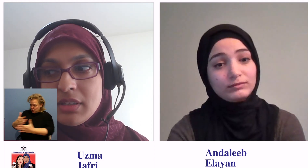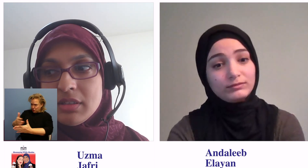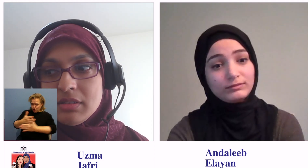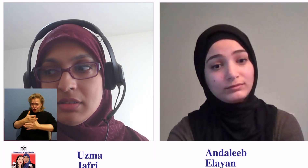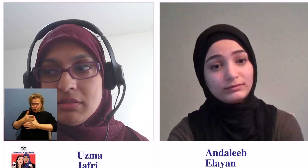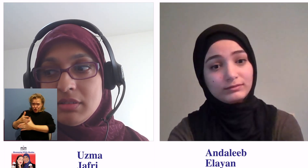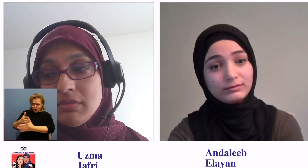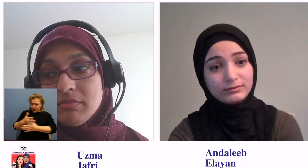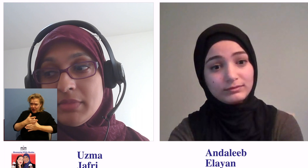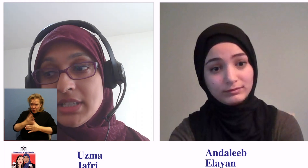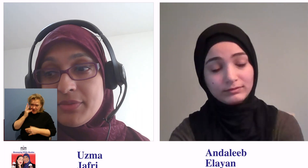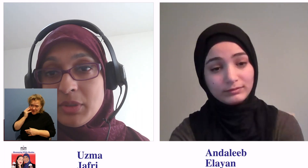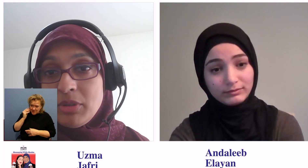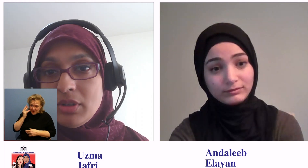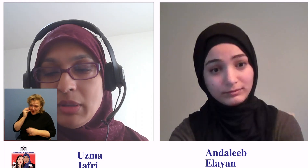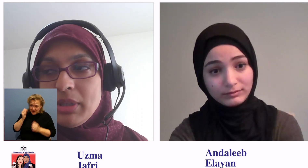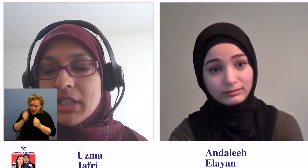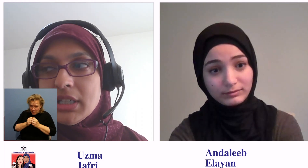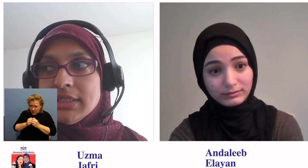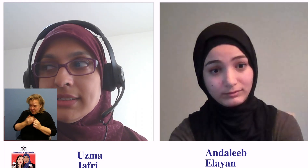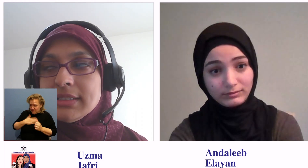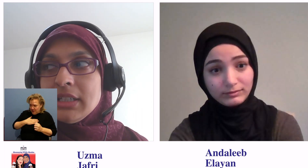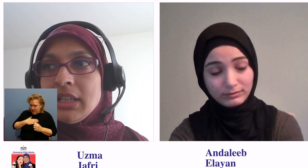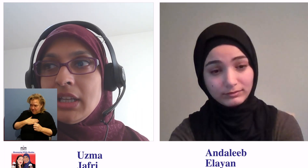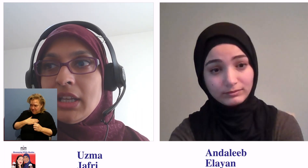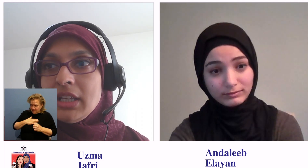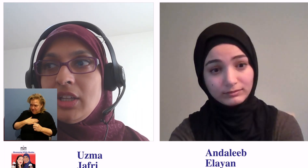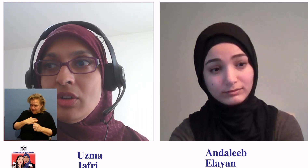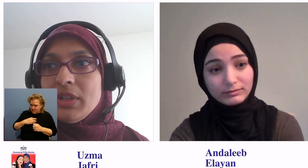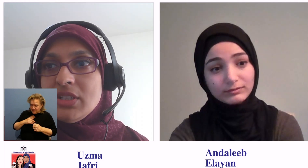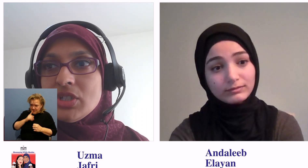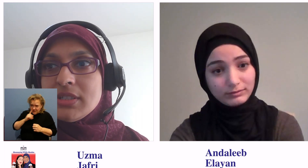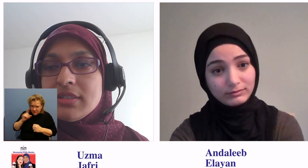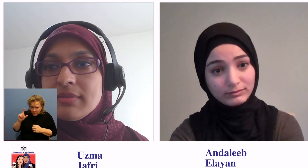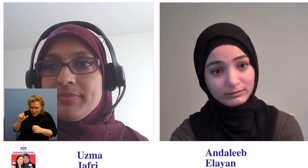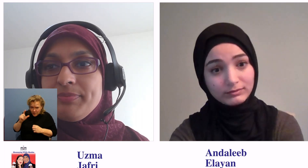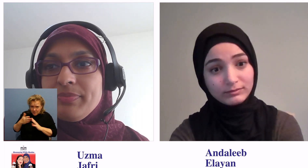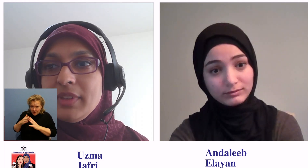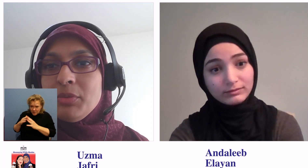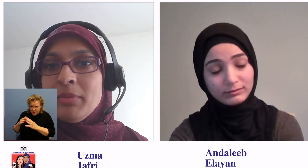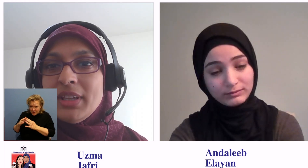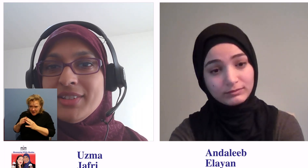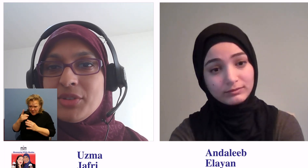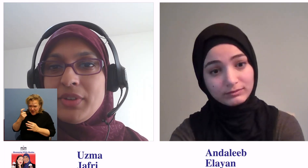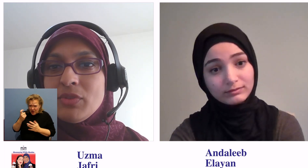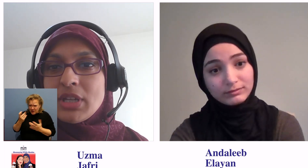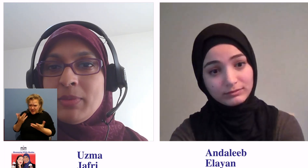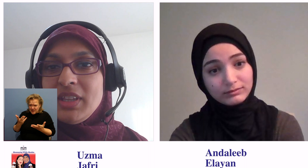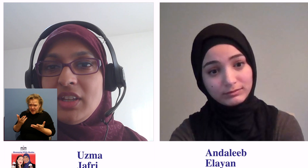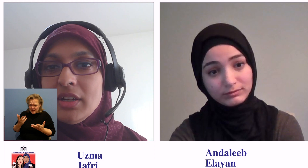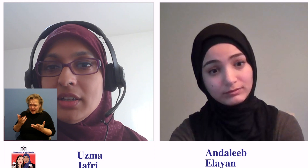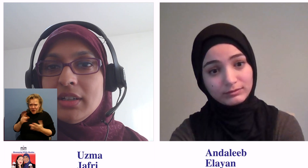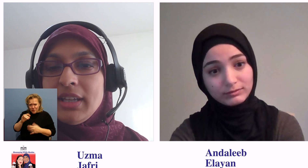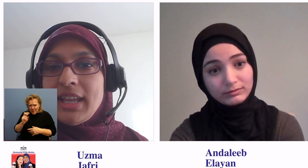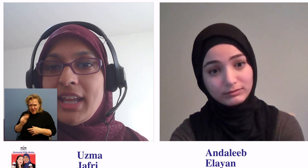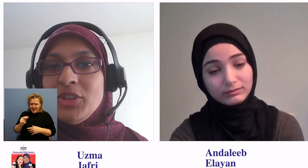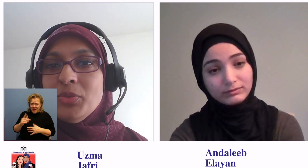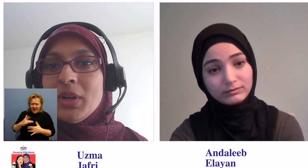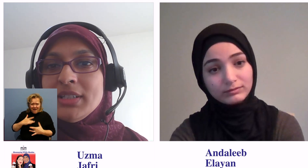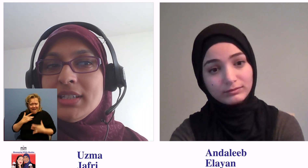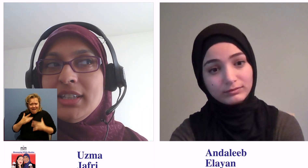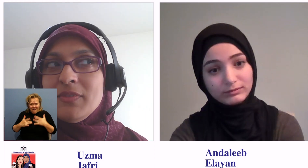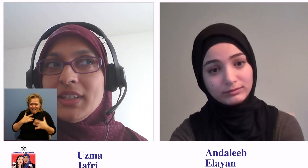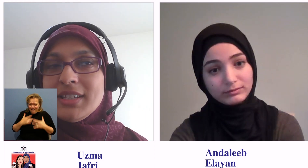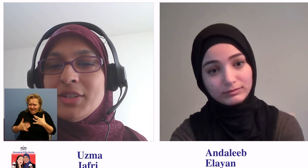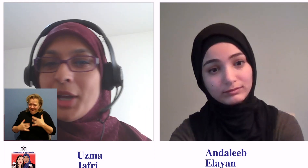um, the, my deaf community, because, you know, it's just, you know, Ramadan is our favorite time of the year and